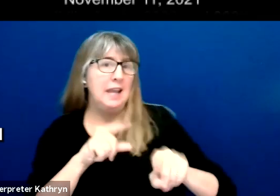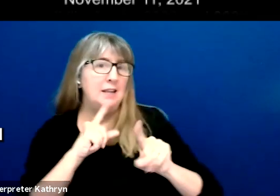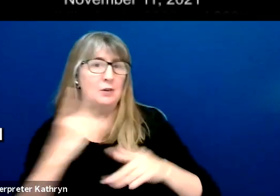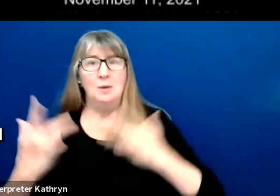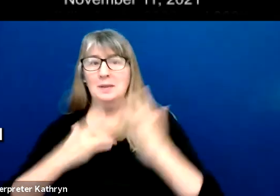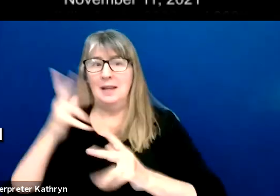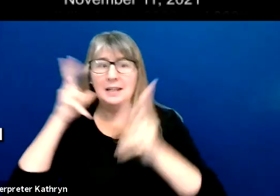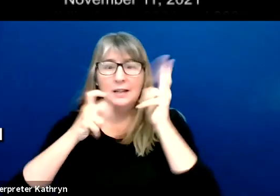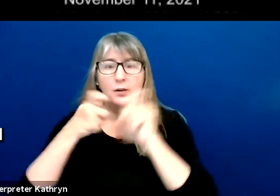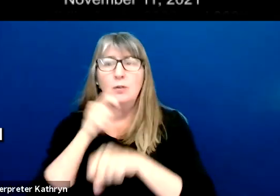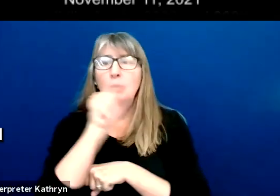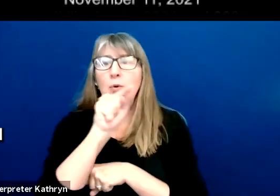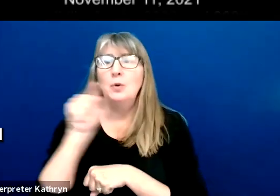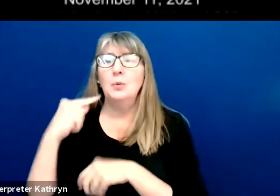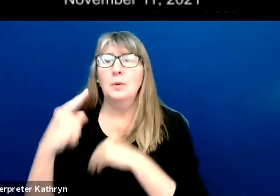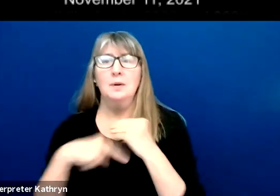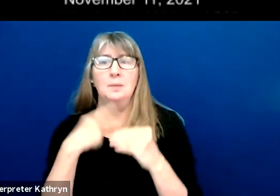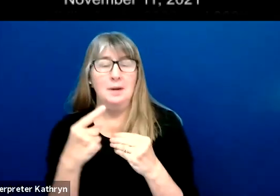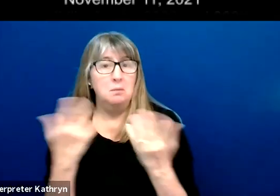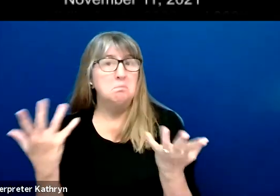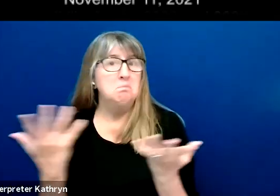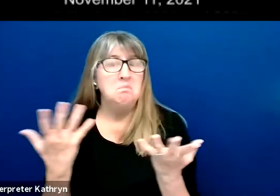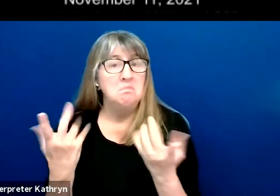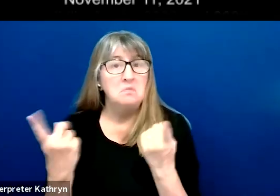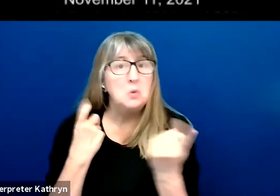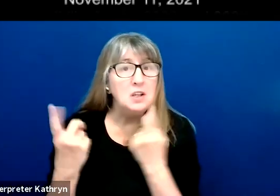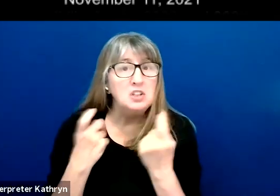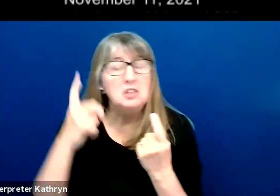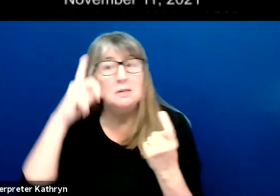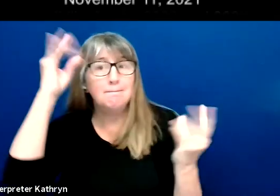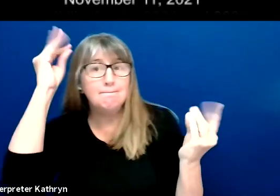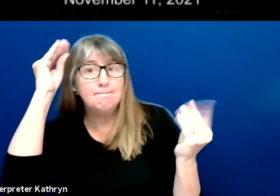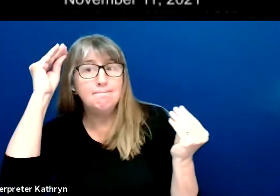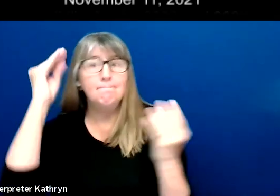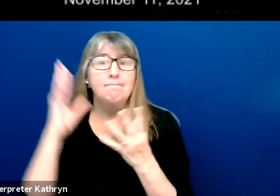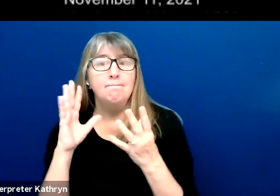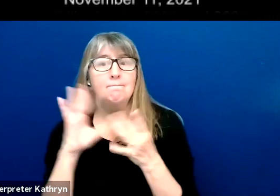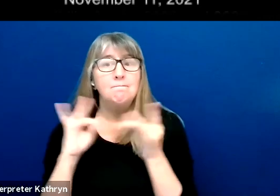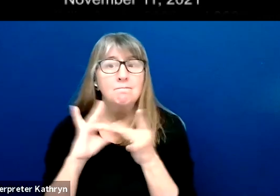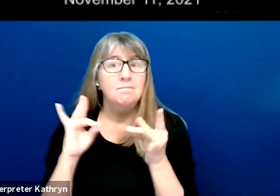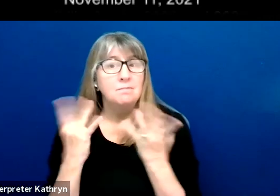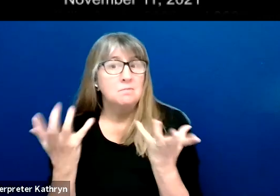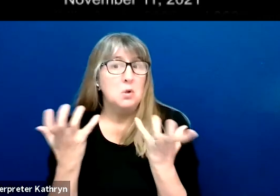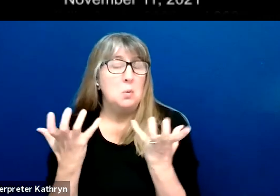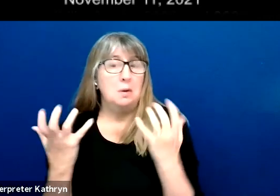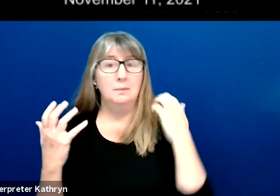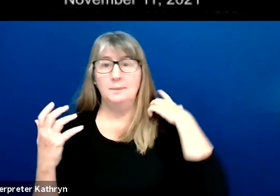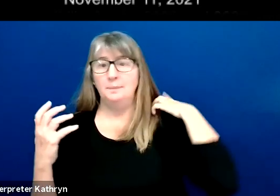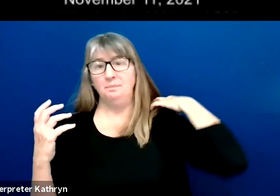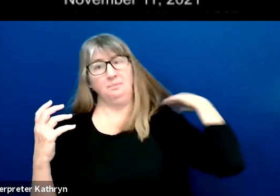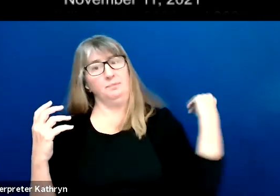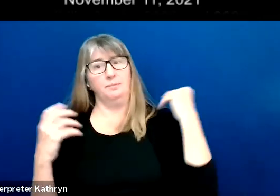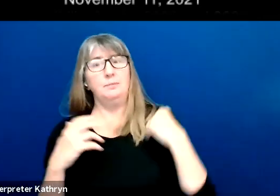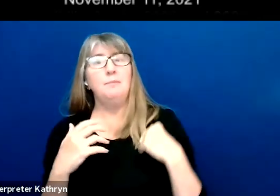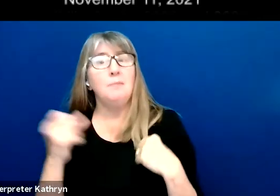you about what questions and thoughts my remarks have provoked. Absolutely. Thank you